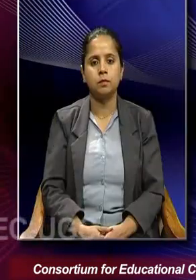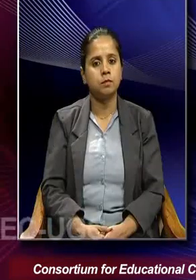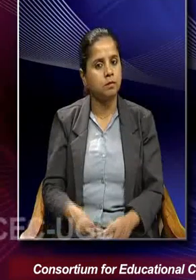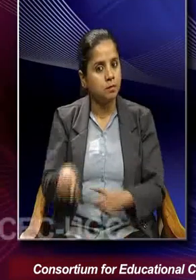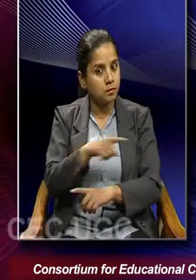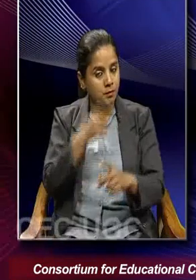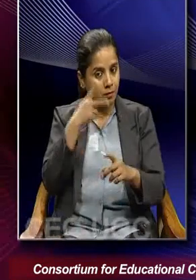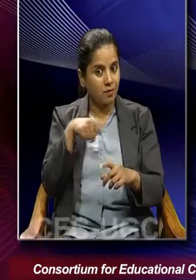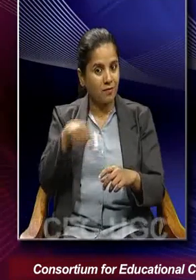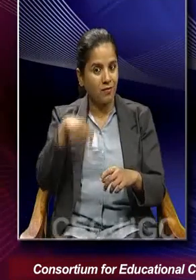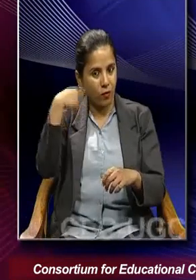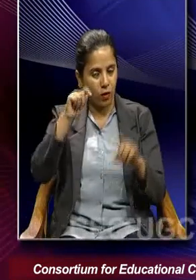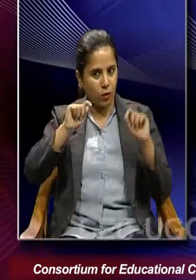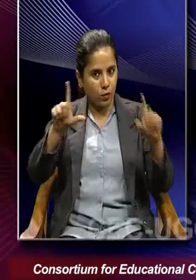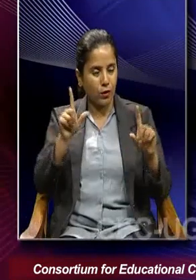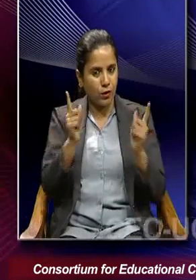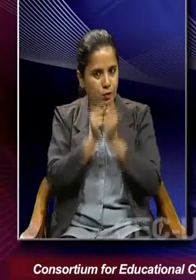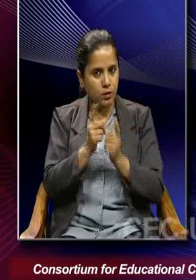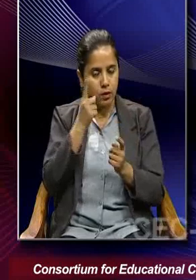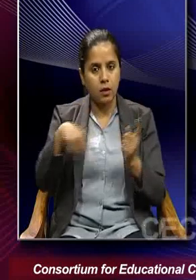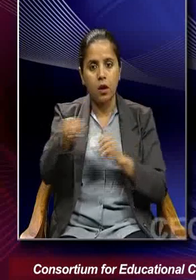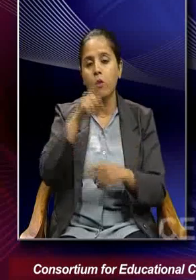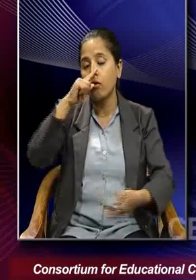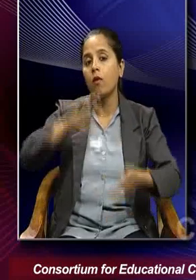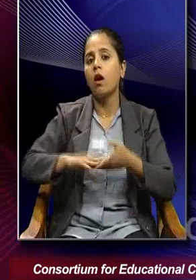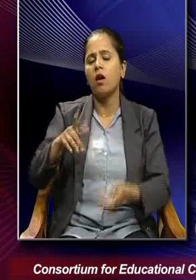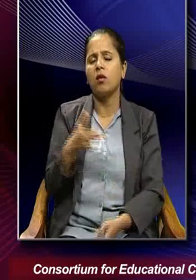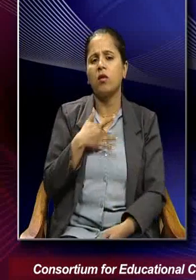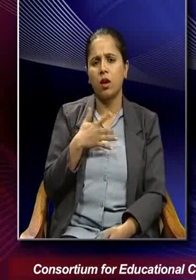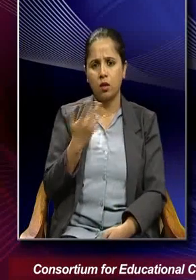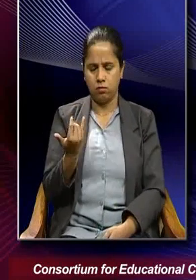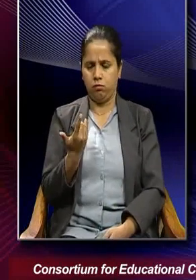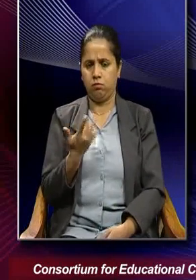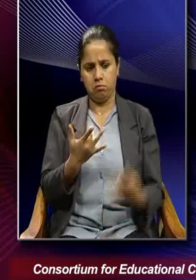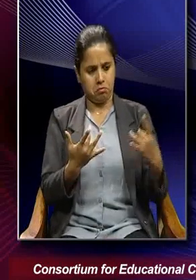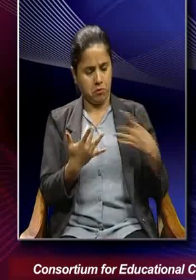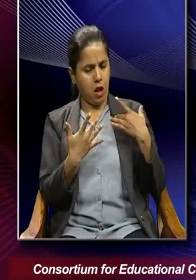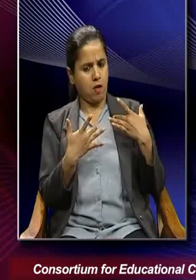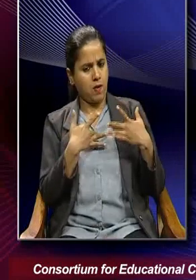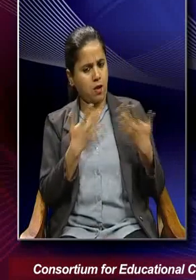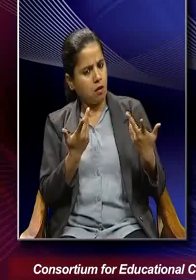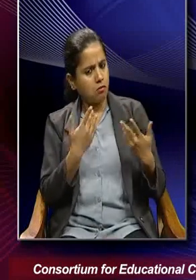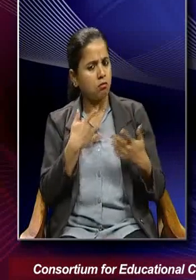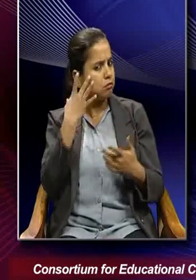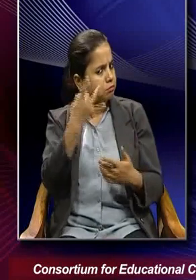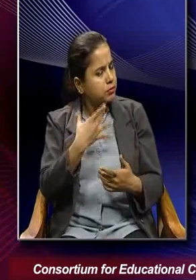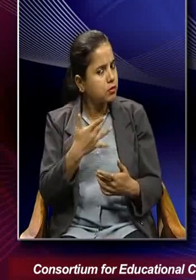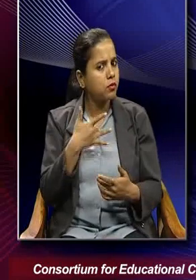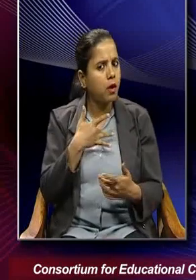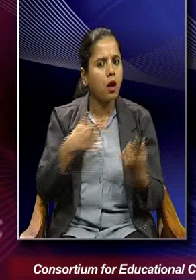So in the clip, as we see that how the wife is feeling in a way rejected or neglected because of